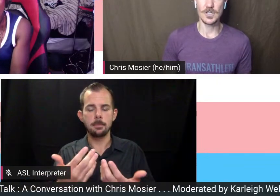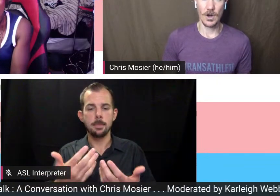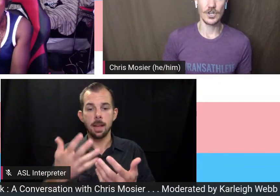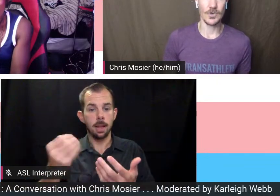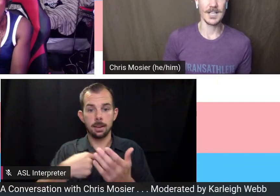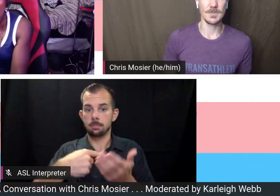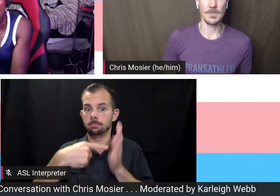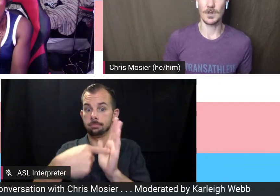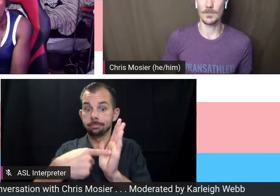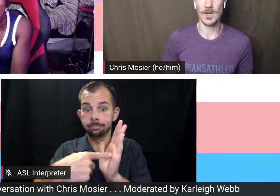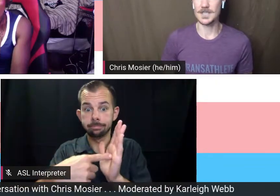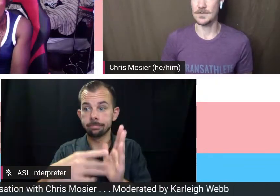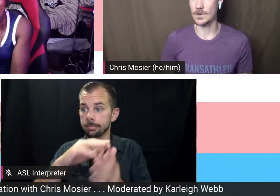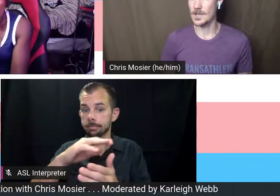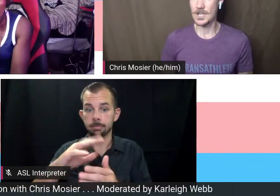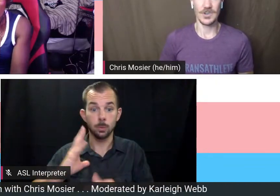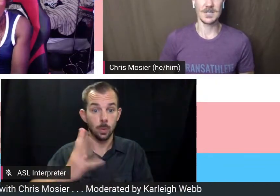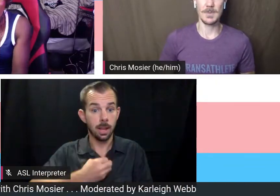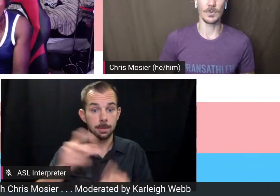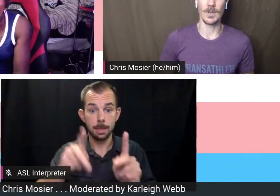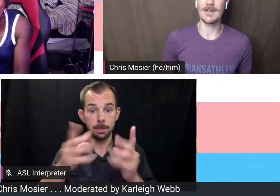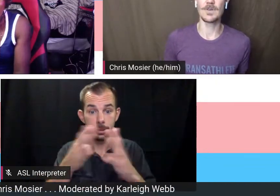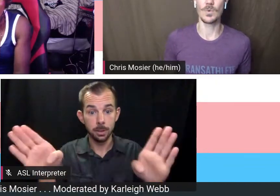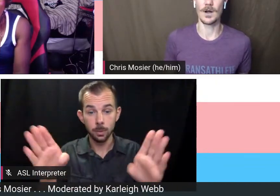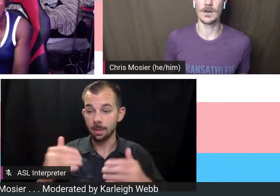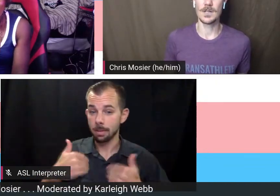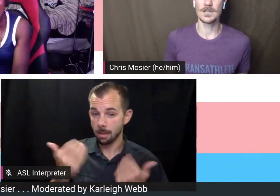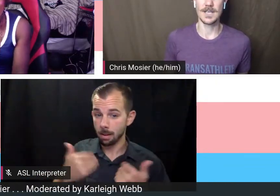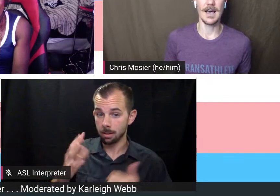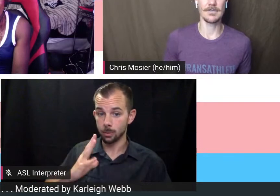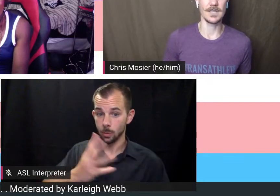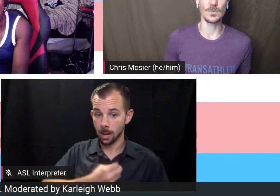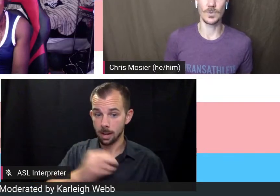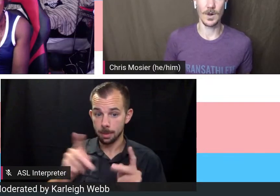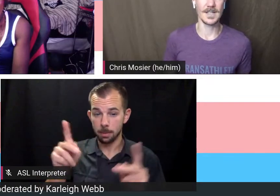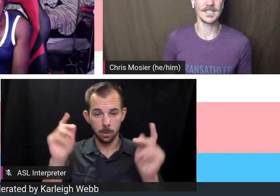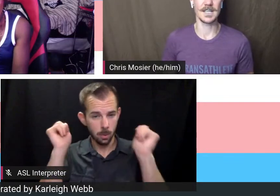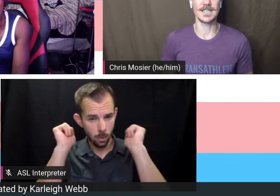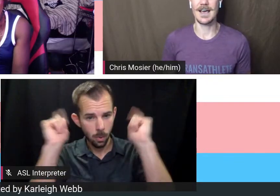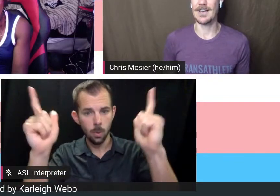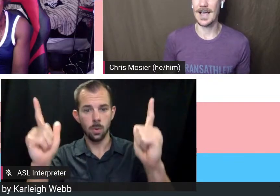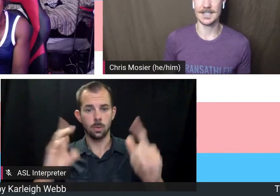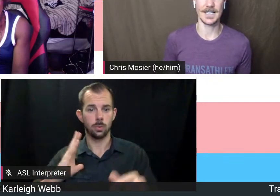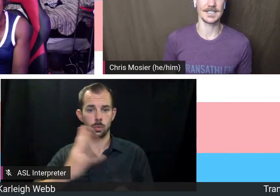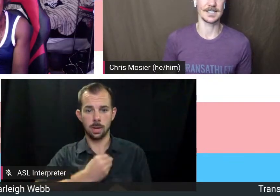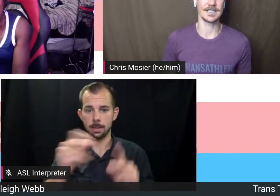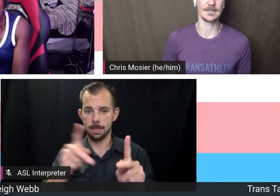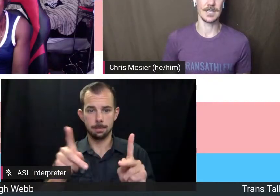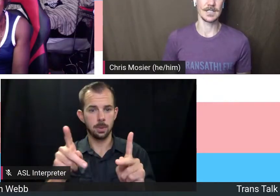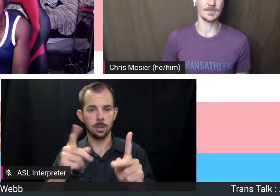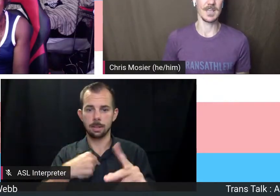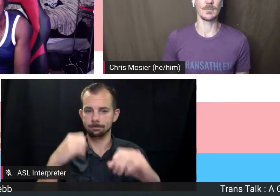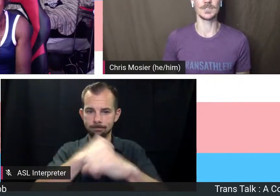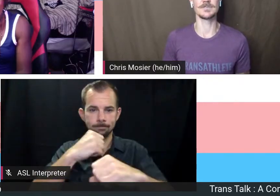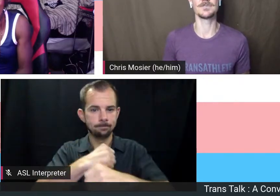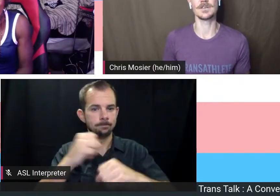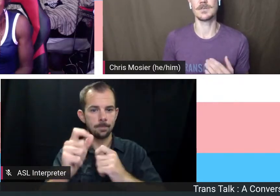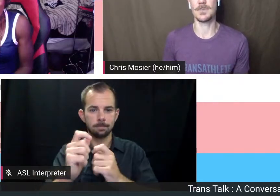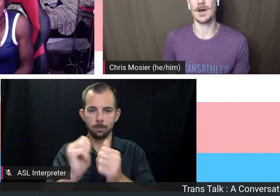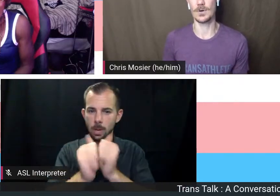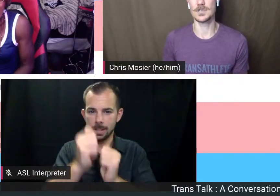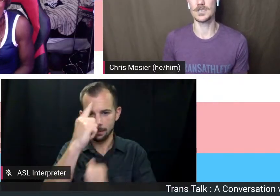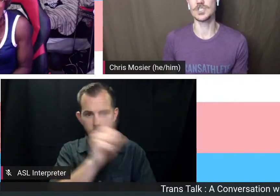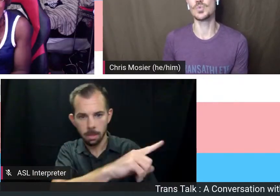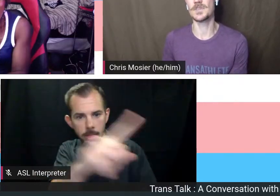for young trans people. I'm racing for trans people everywhere to have equal rights and to have access and to be able to